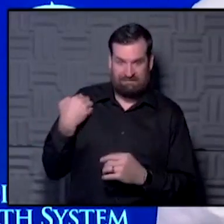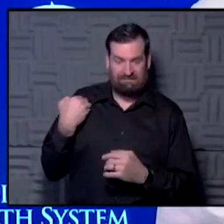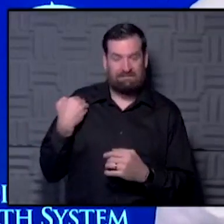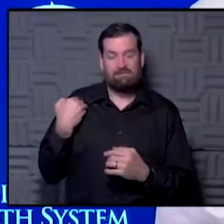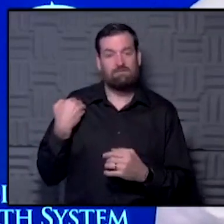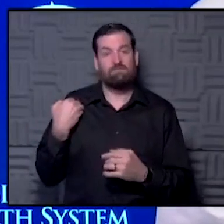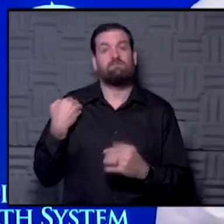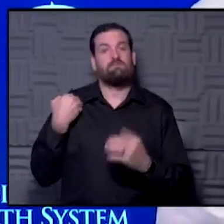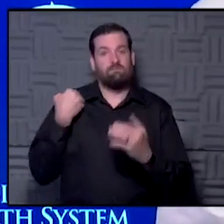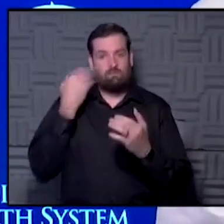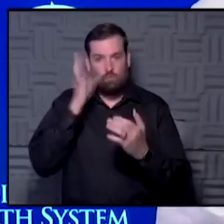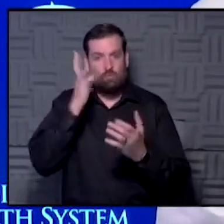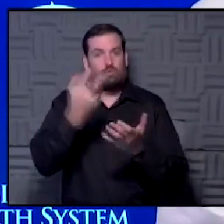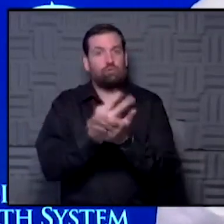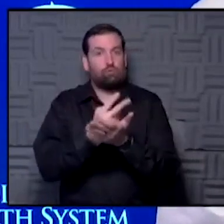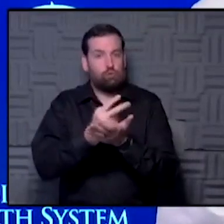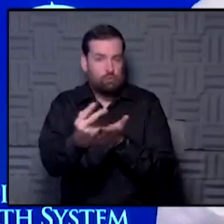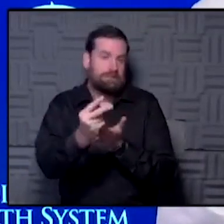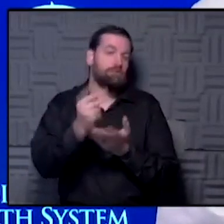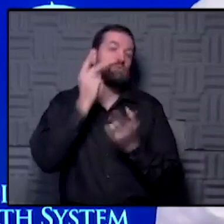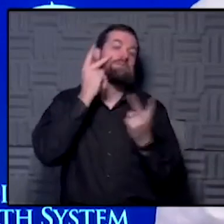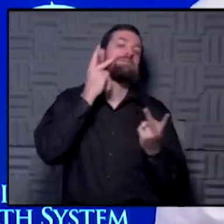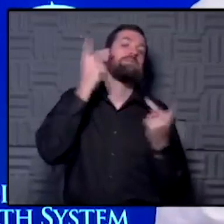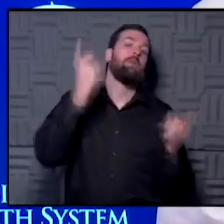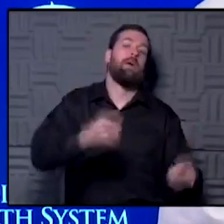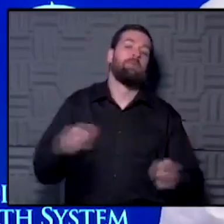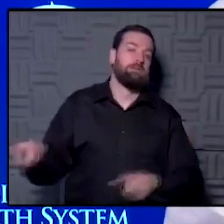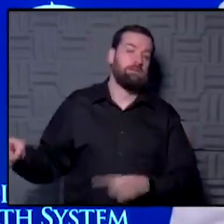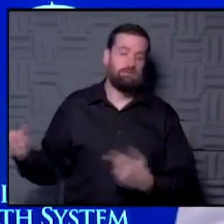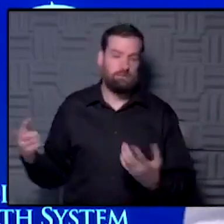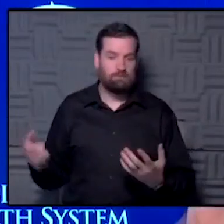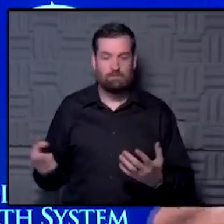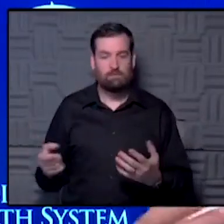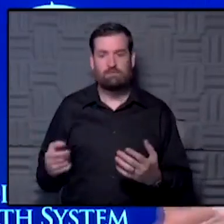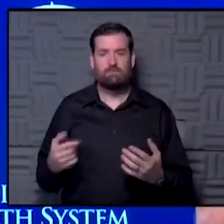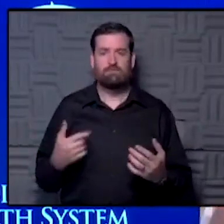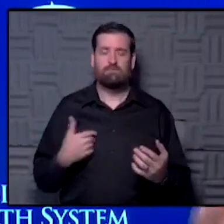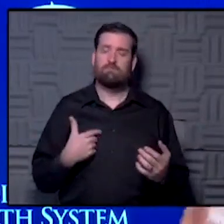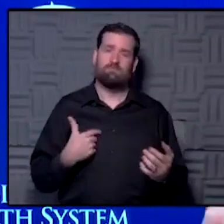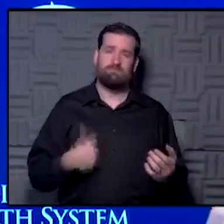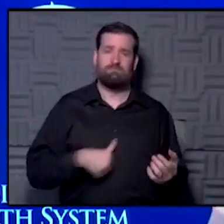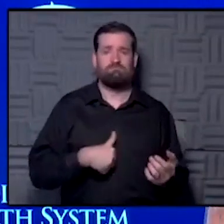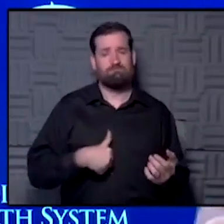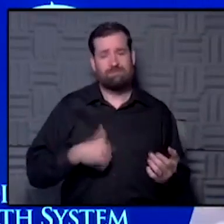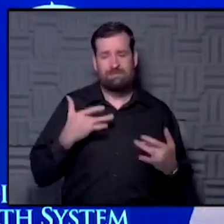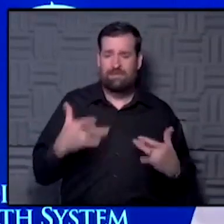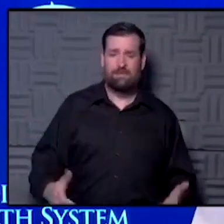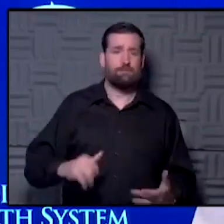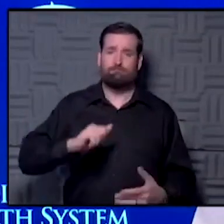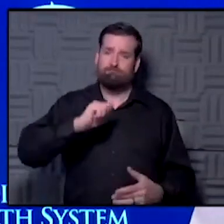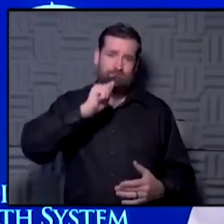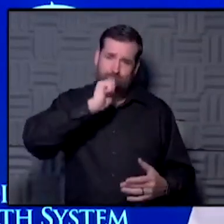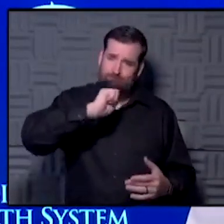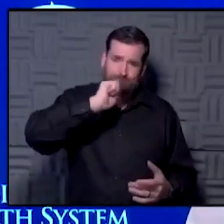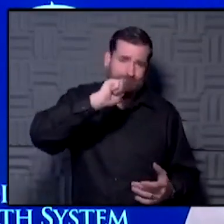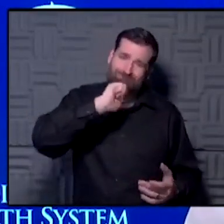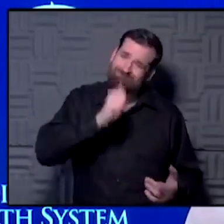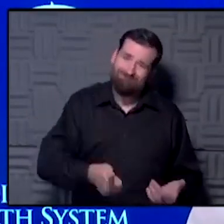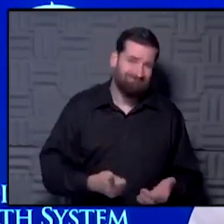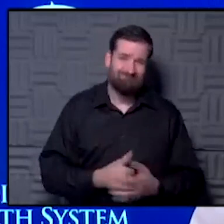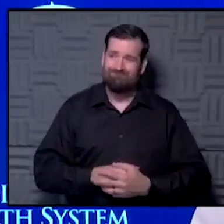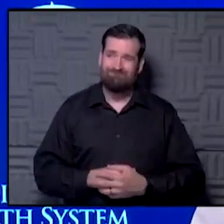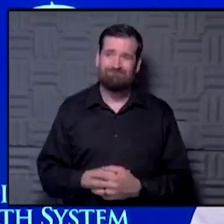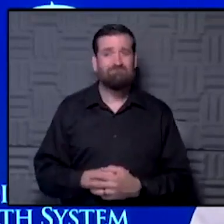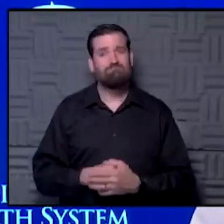will take 2 weeks for us to really see how this unfolds. And, we're an impatient breed, or we're an impatient lot, and